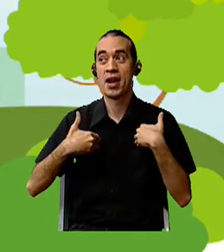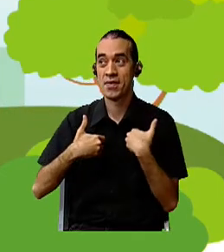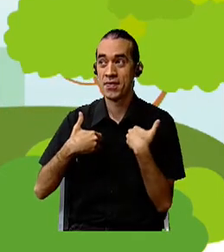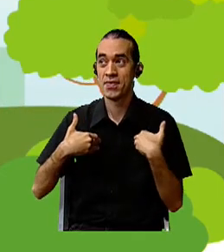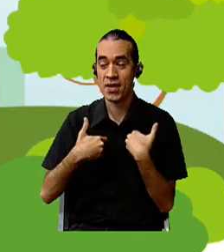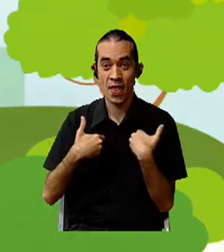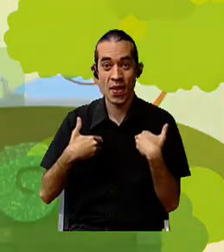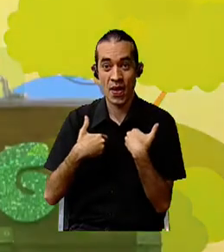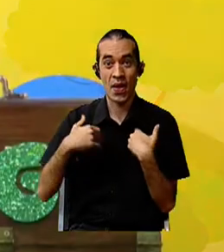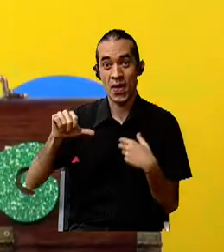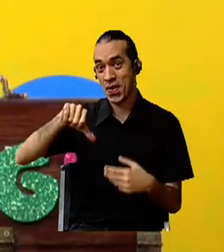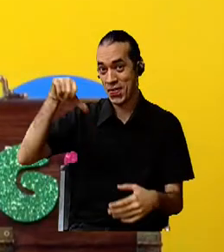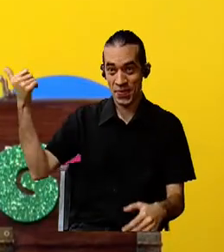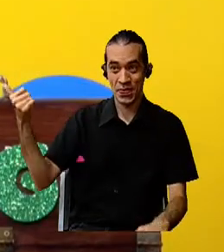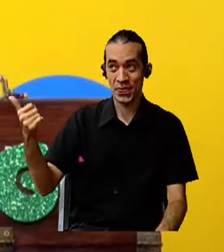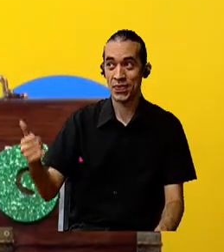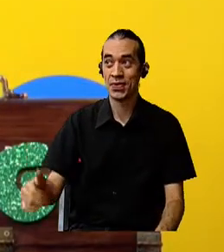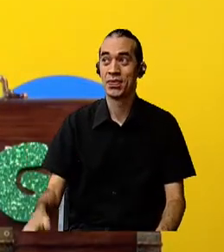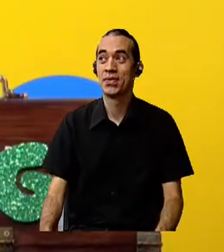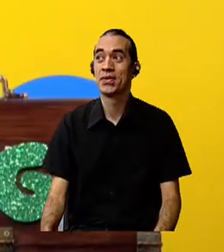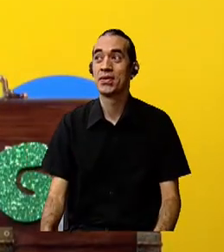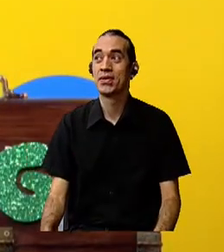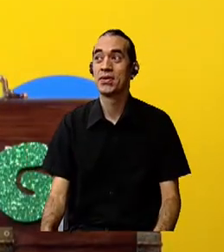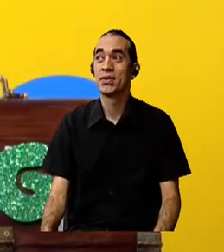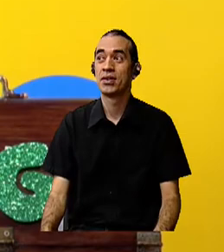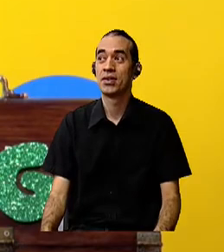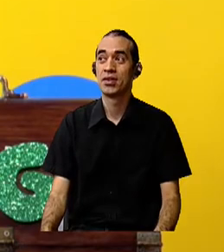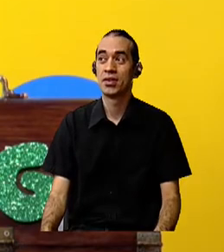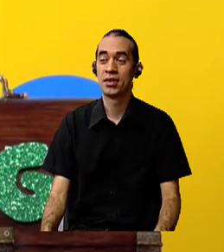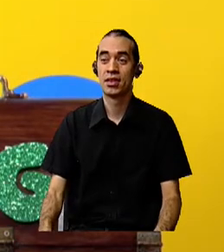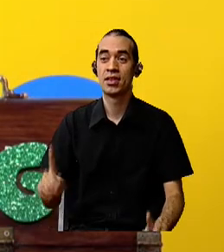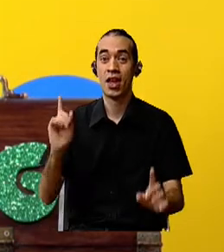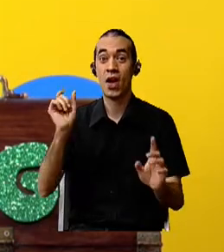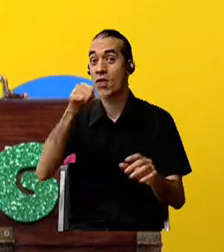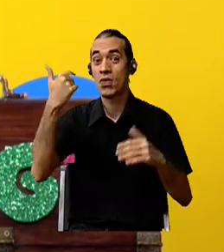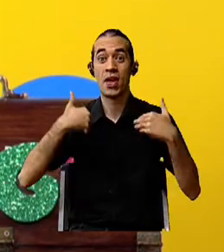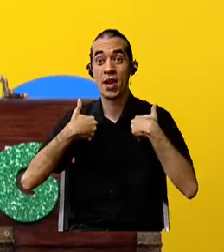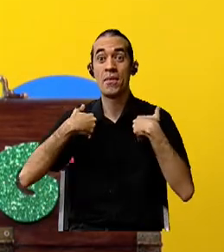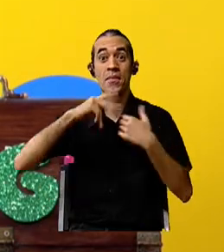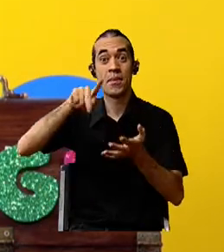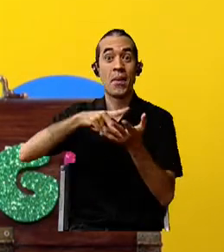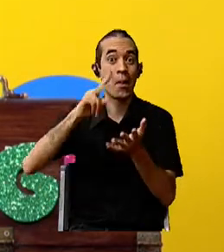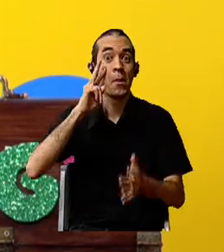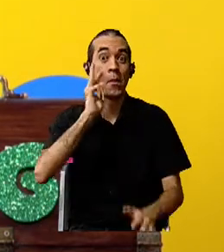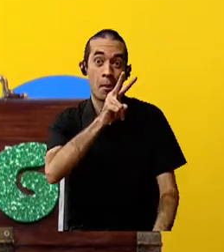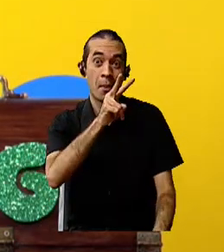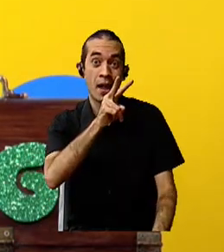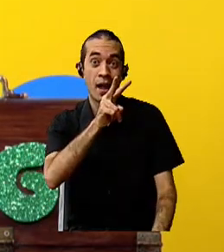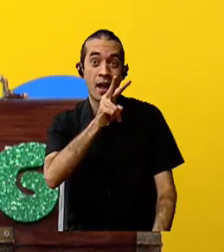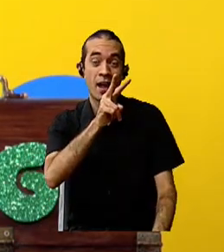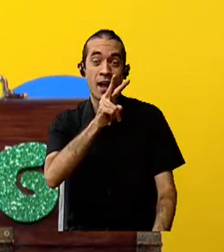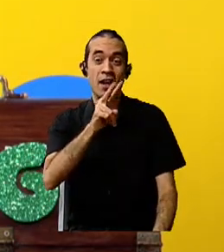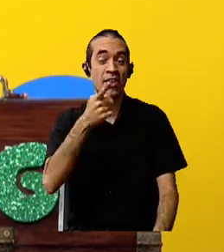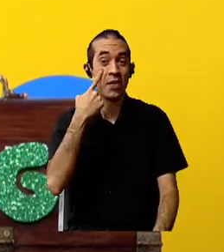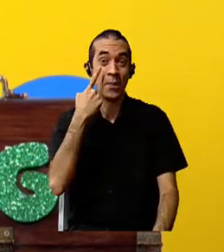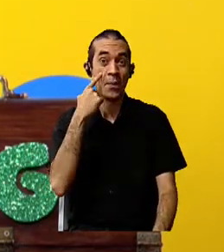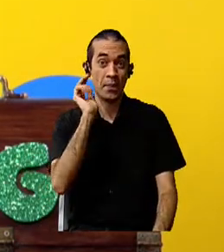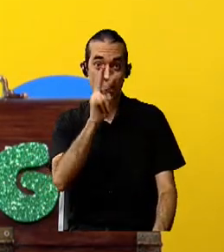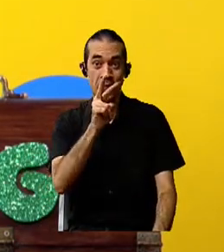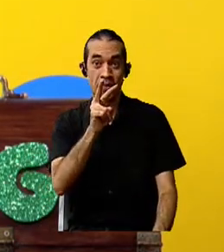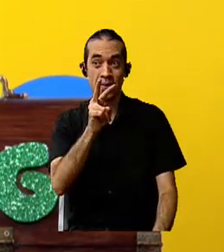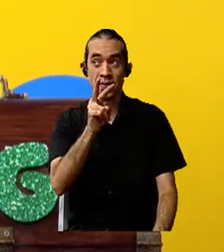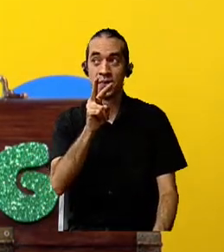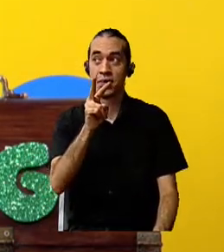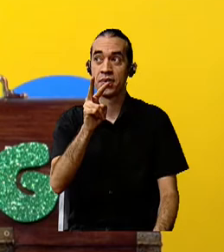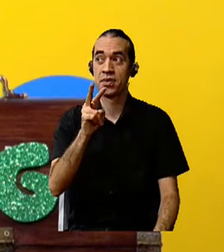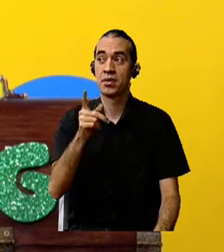have another animal. We have another animal in the park. Look. Look at it.